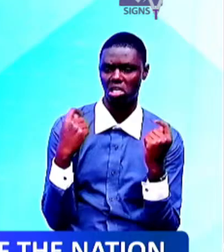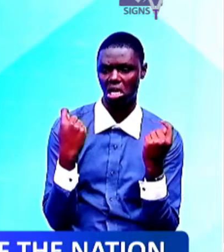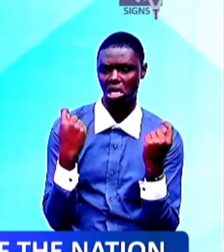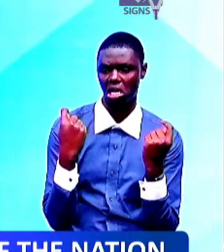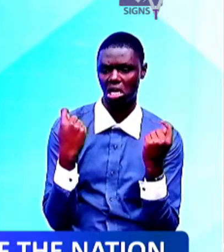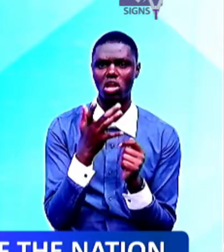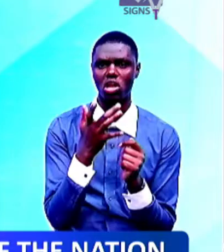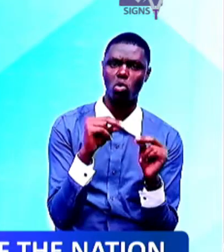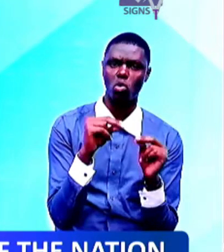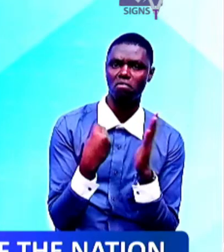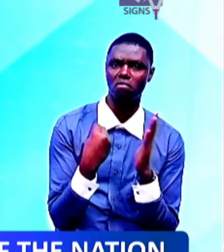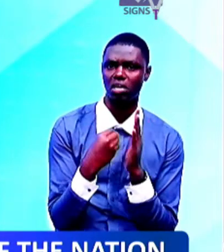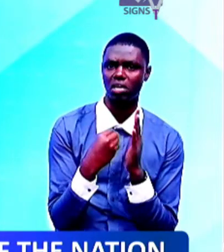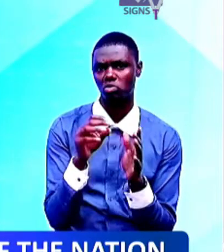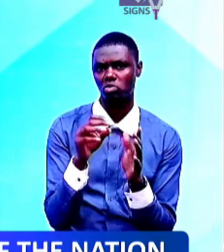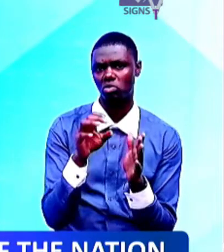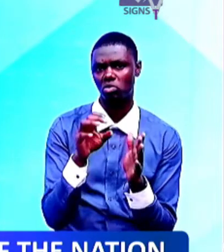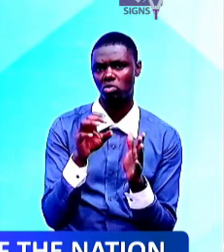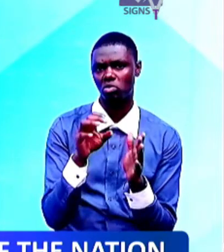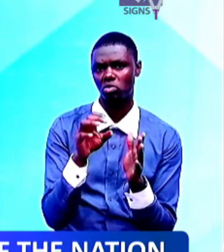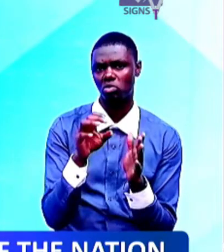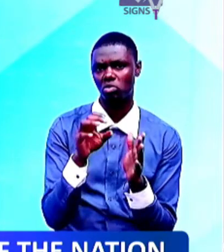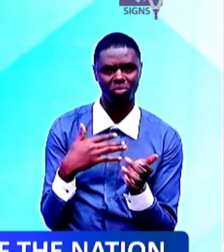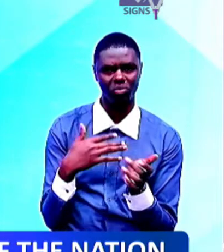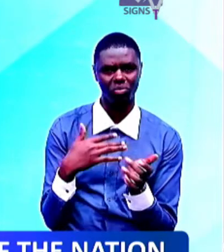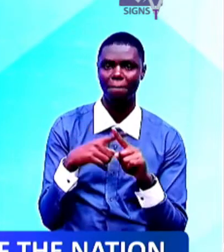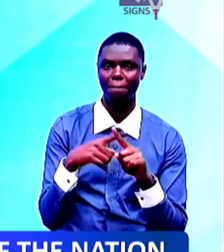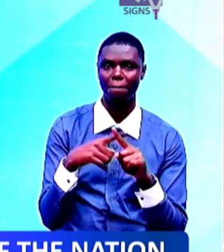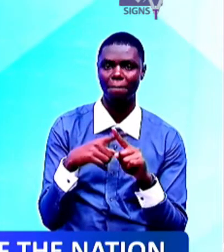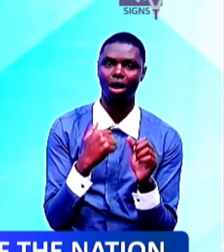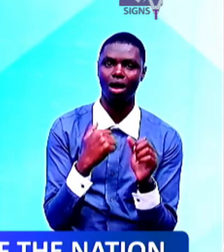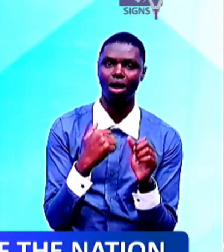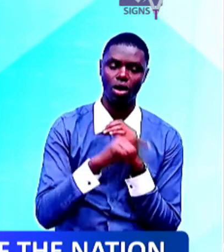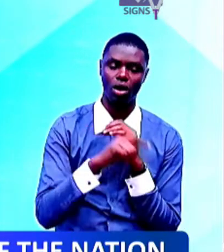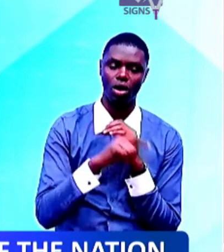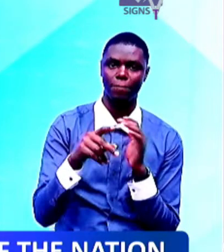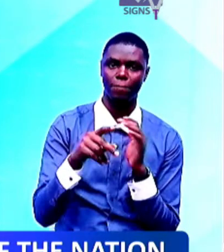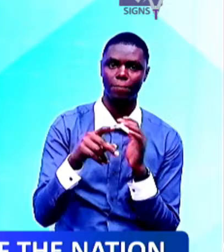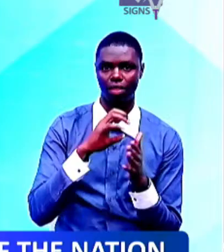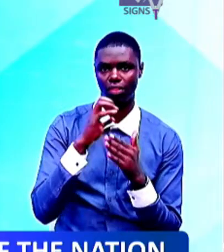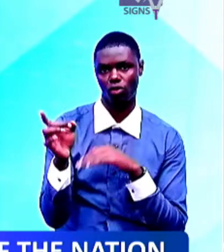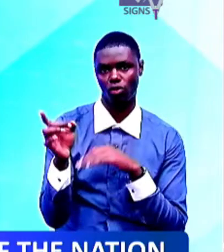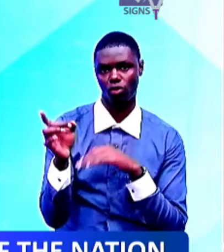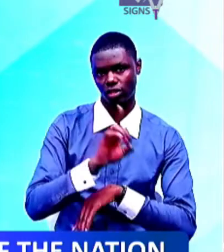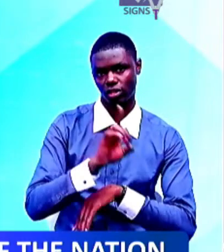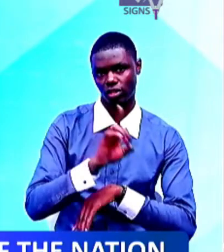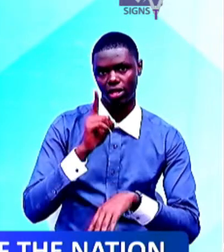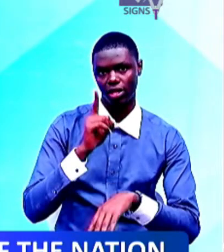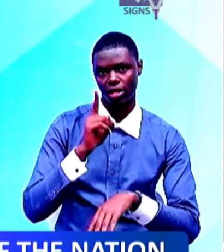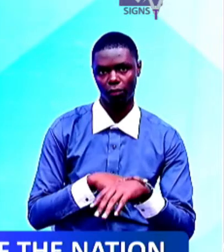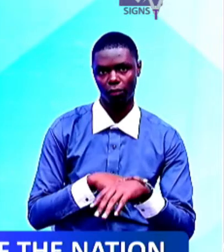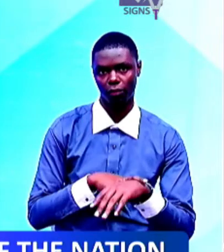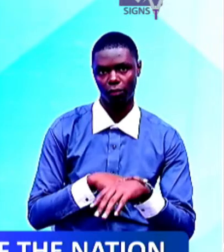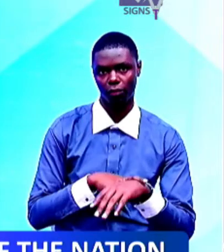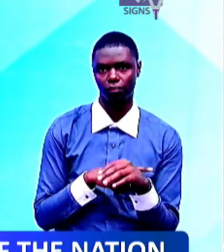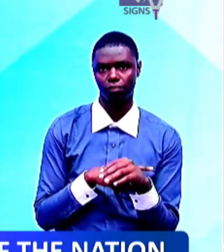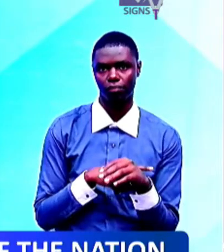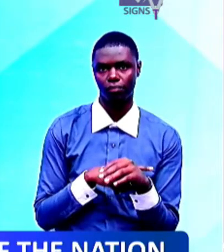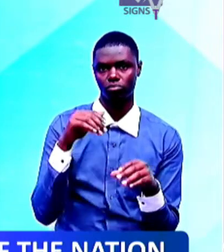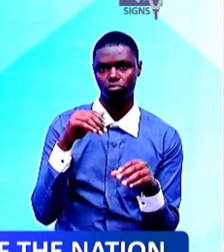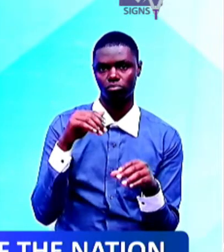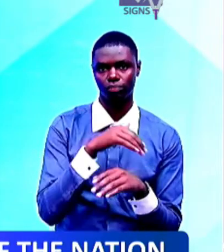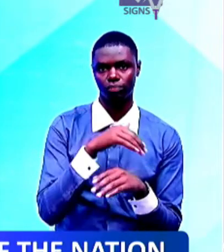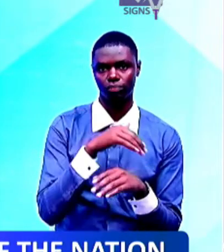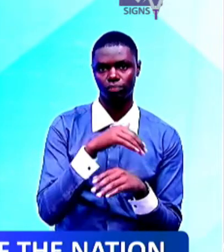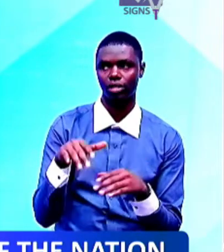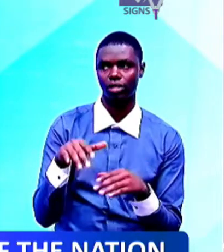not financial exclusion and whatever things, but hard work must be able to pay at the end of the day when you get into the borders of our country. And Burundians